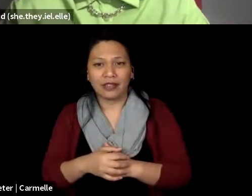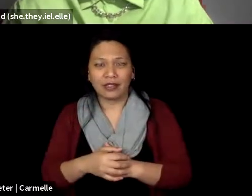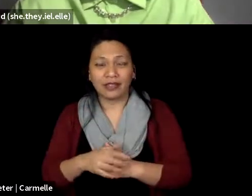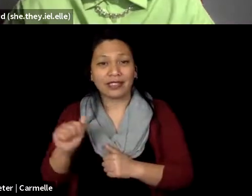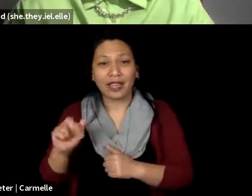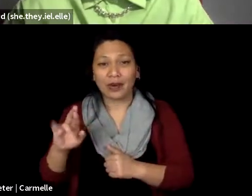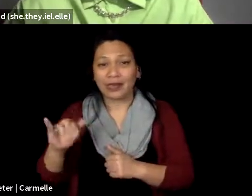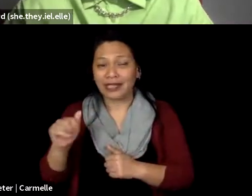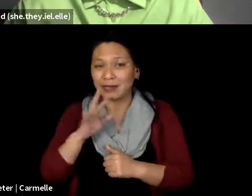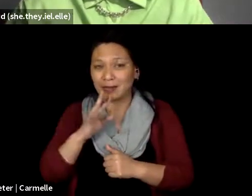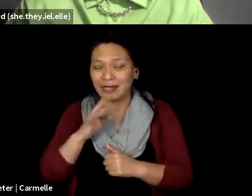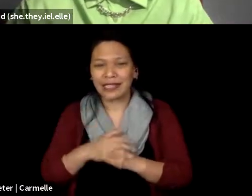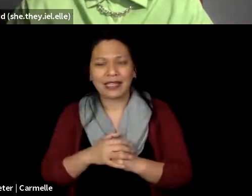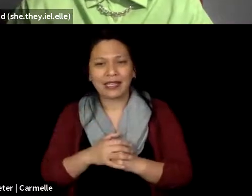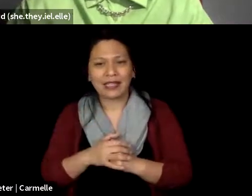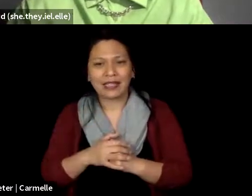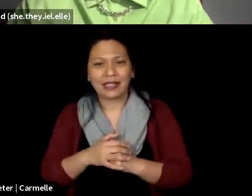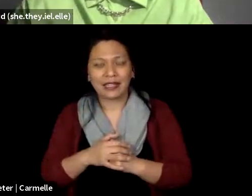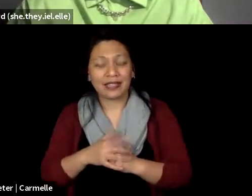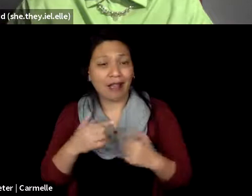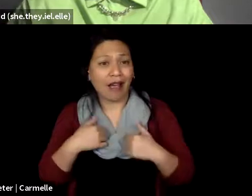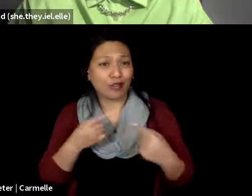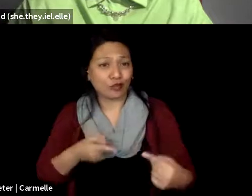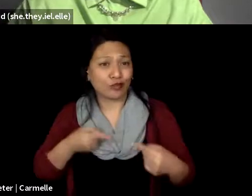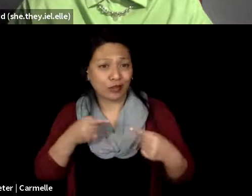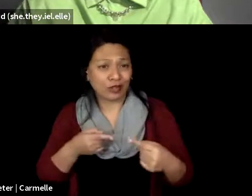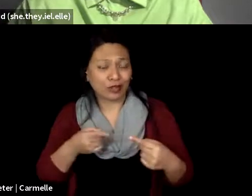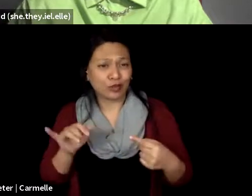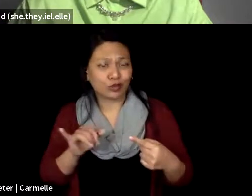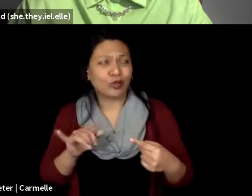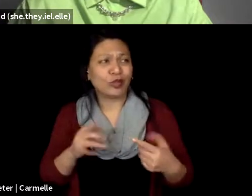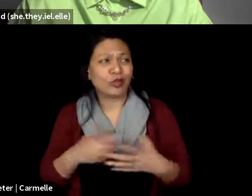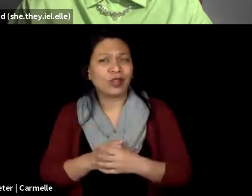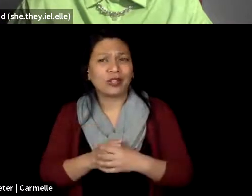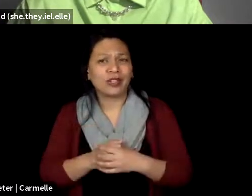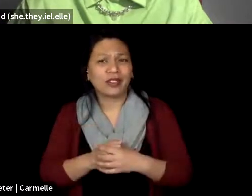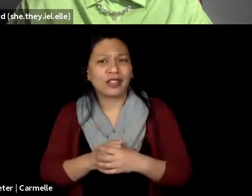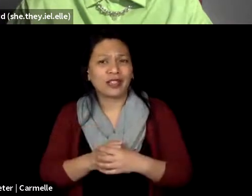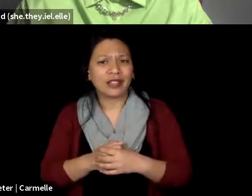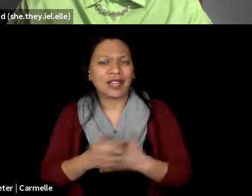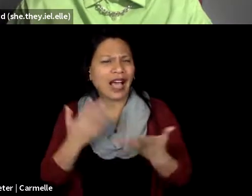just say one thing. Like I even struggle with this where I don't know how